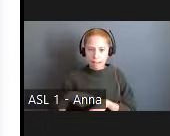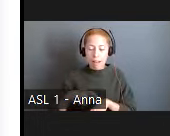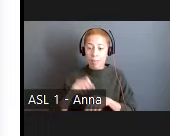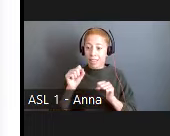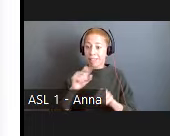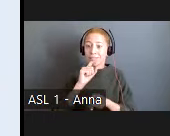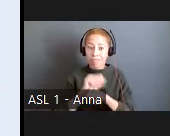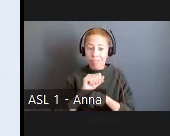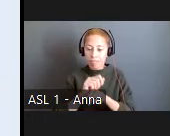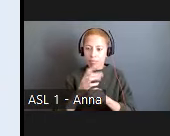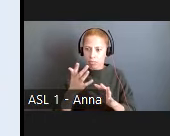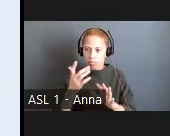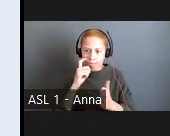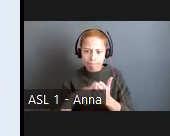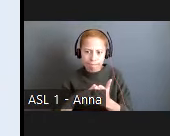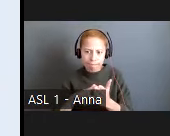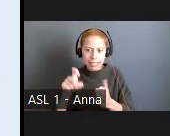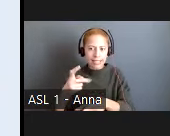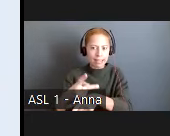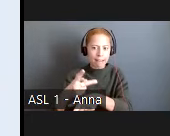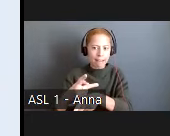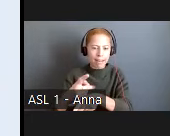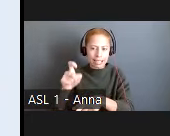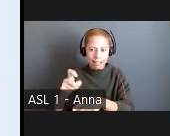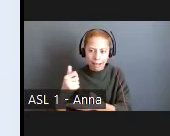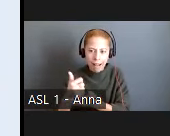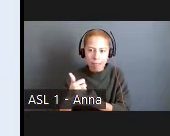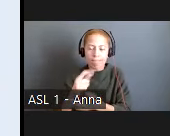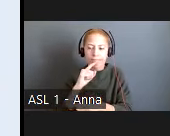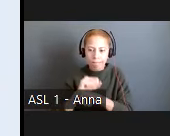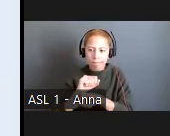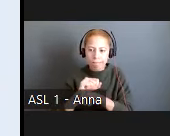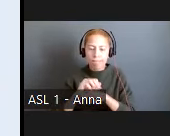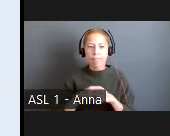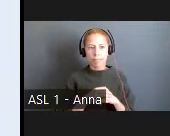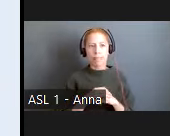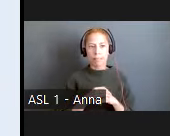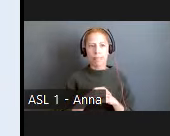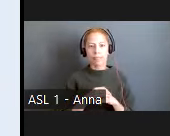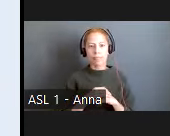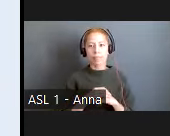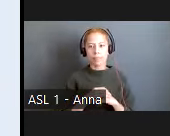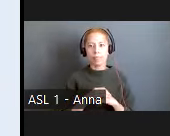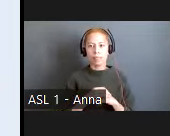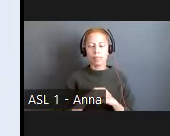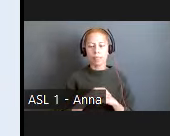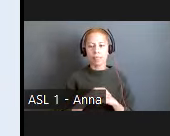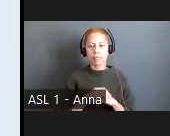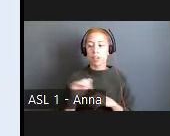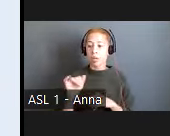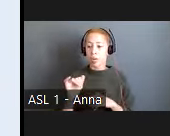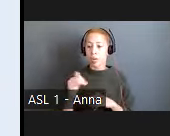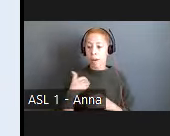make sure that we get the help we need. We know that there are some new things happening